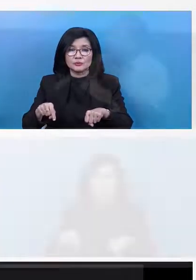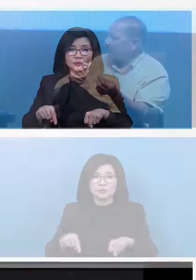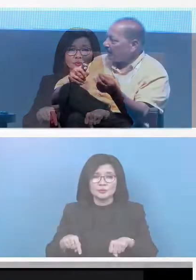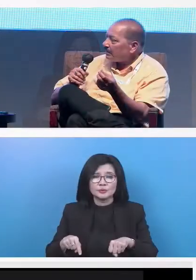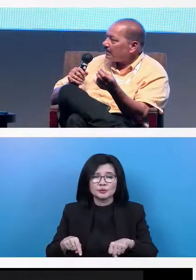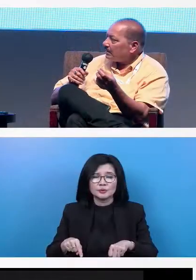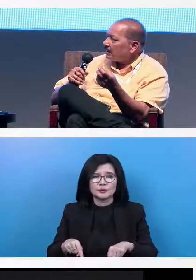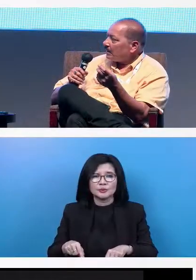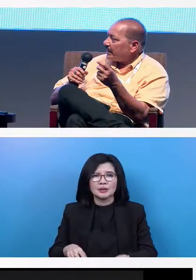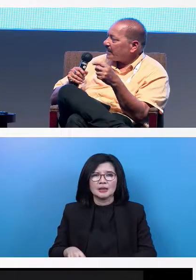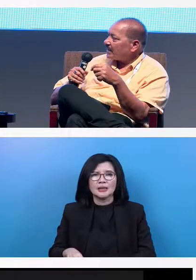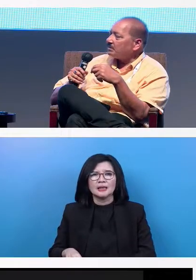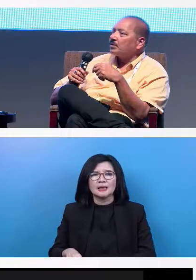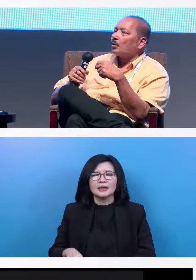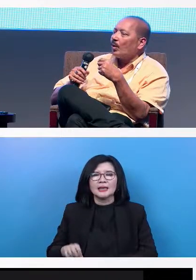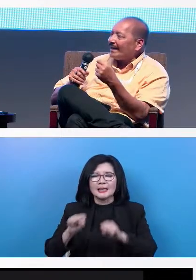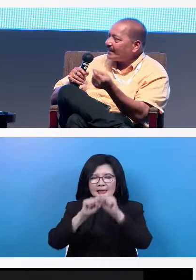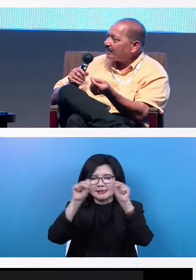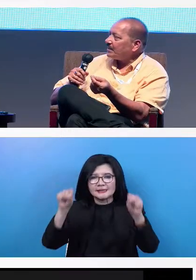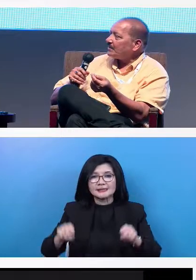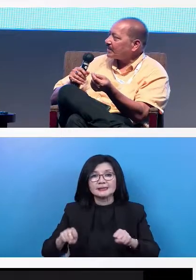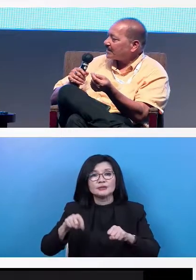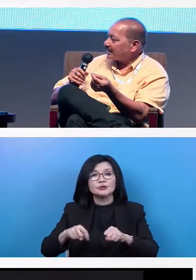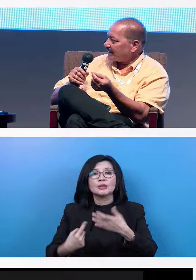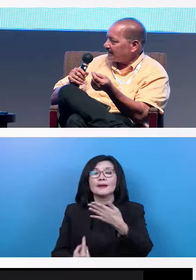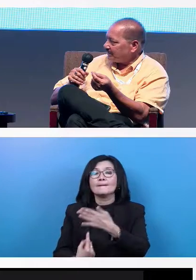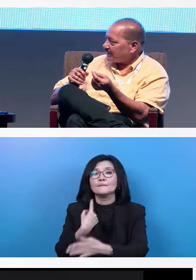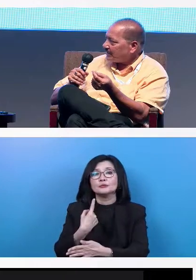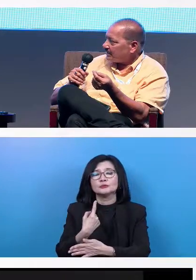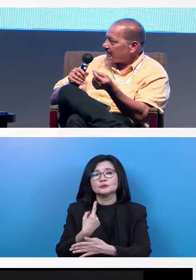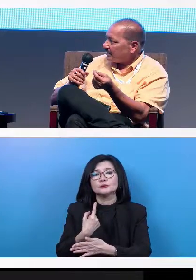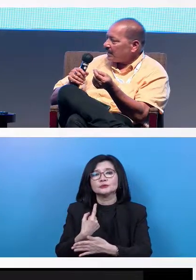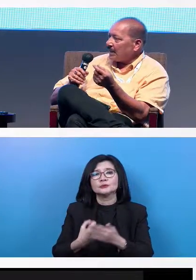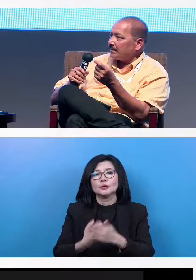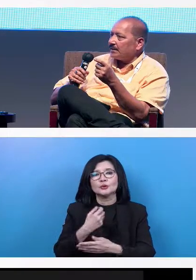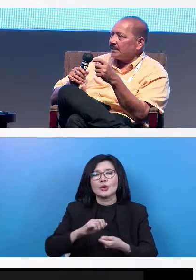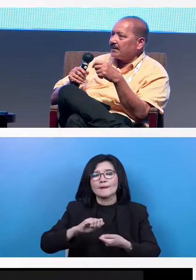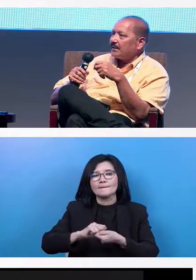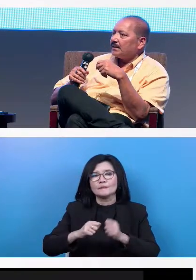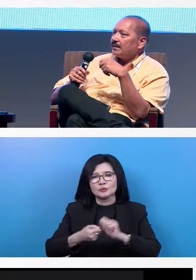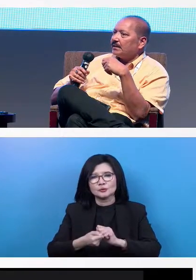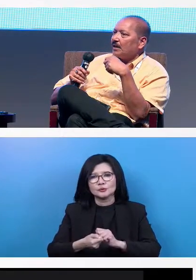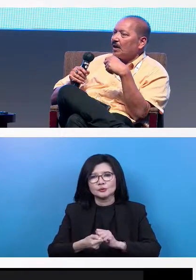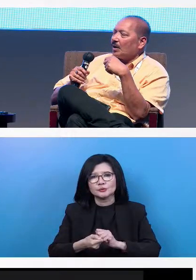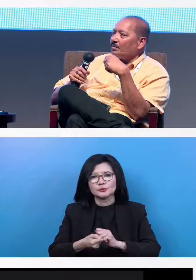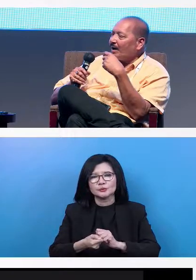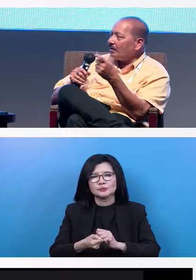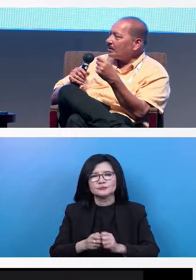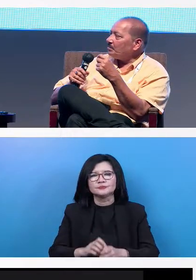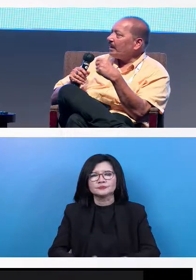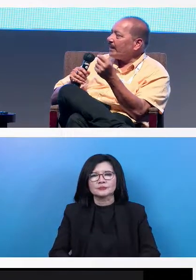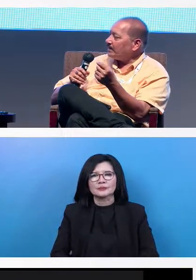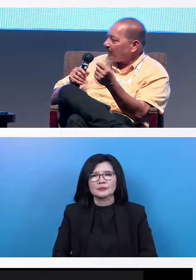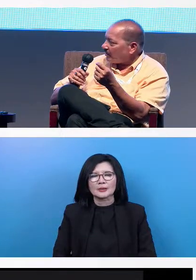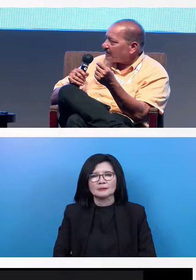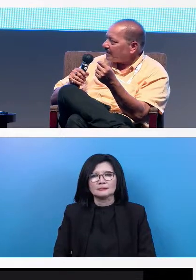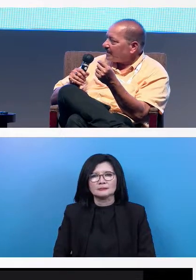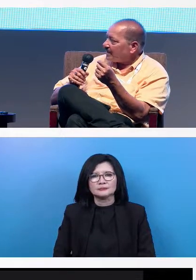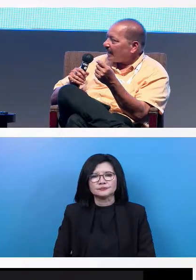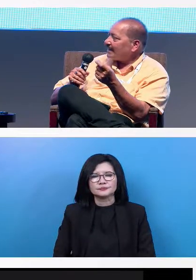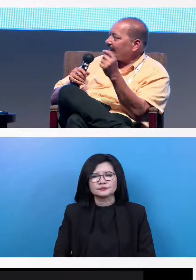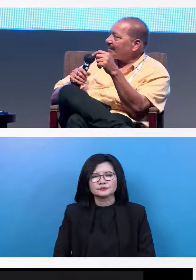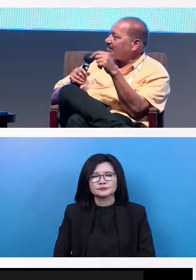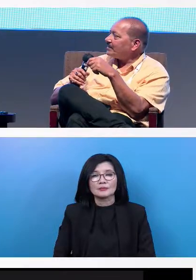creates a trouble in terms of the quality of the infrastructure delivered, the amount of the money